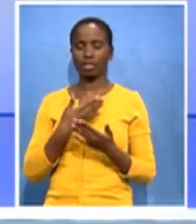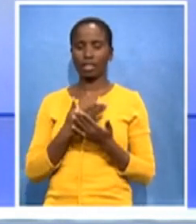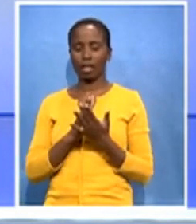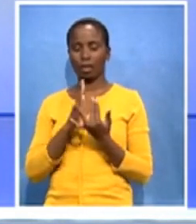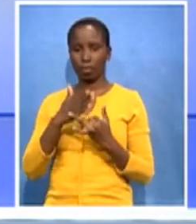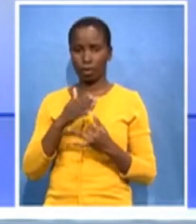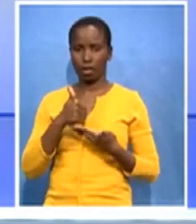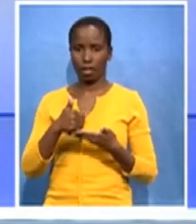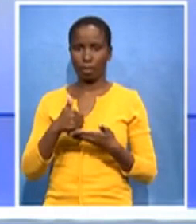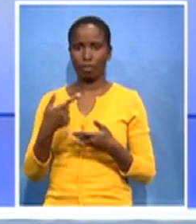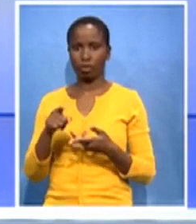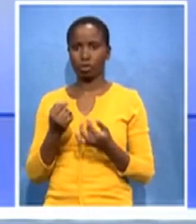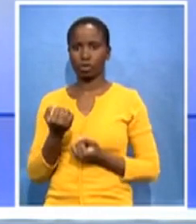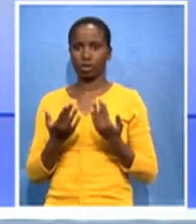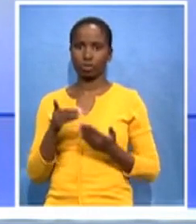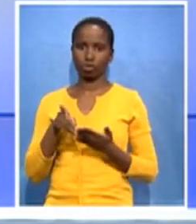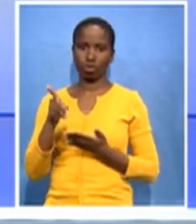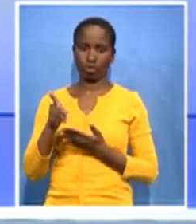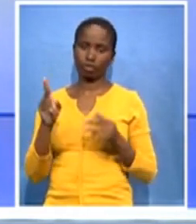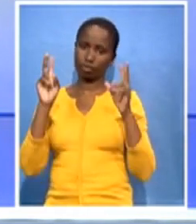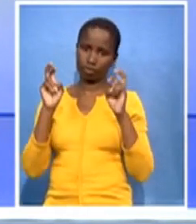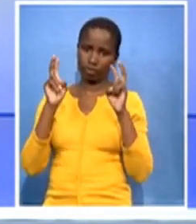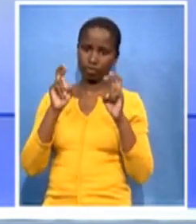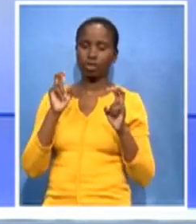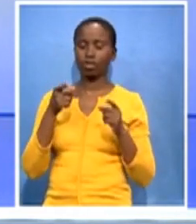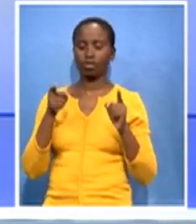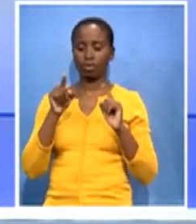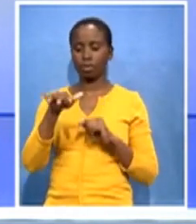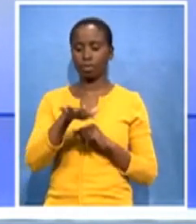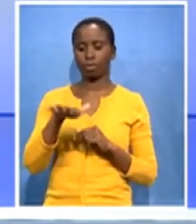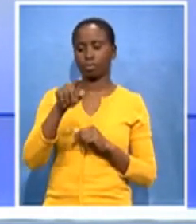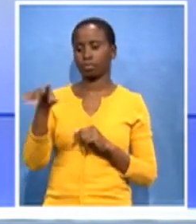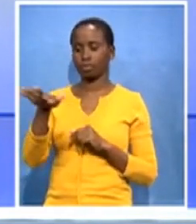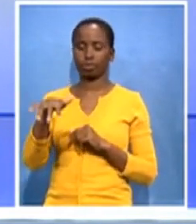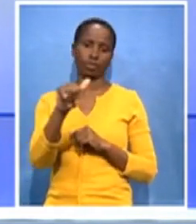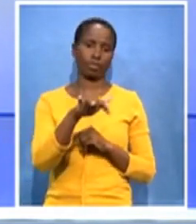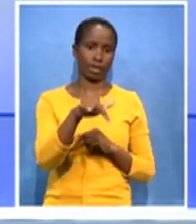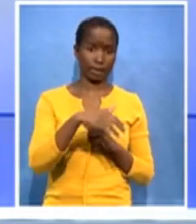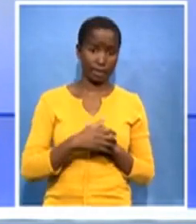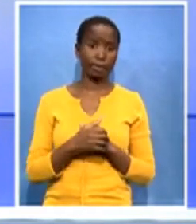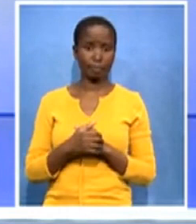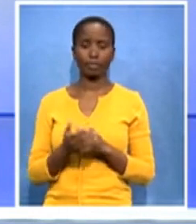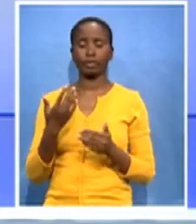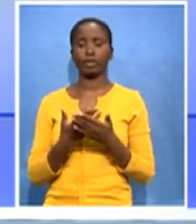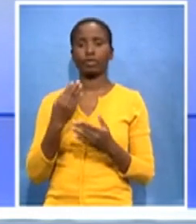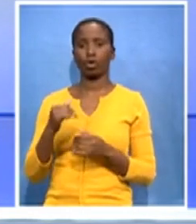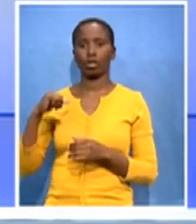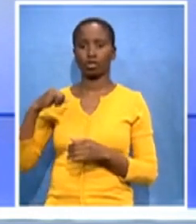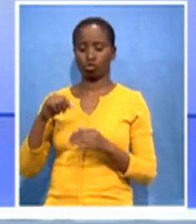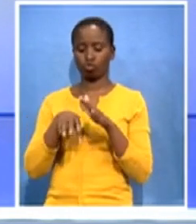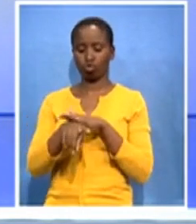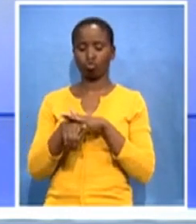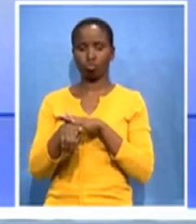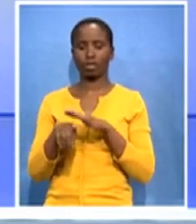hot spots. The visit also falls within the context of the district development model for accelerated, aligned and